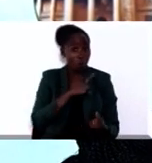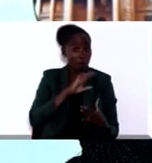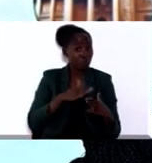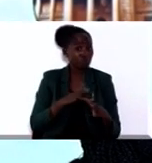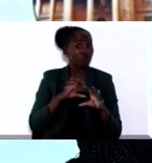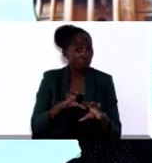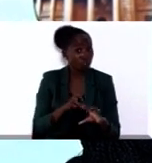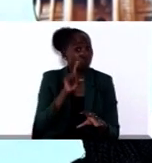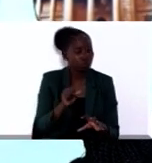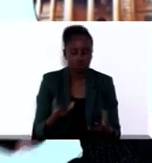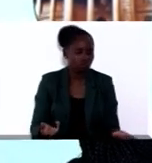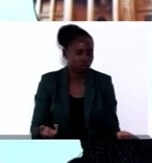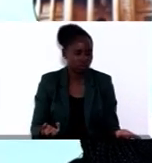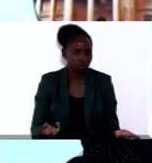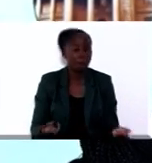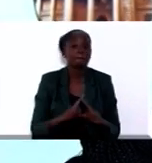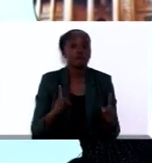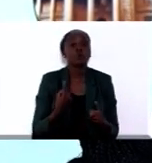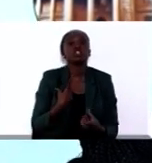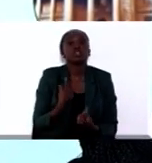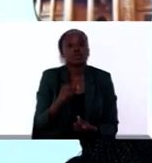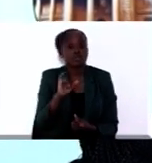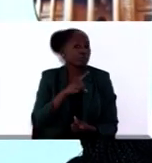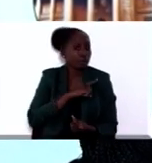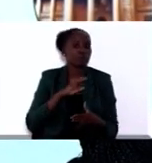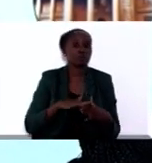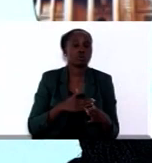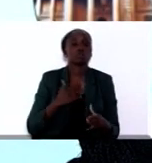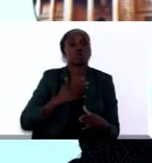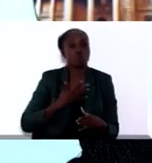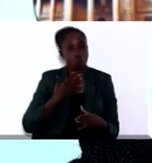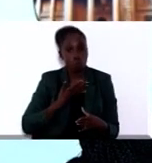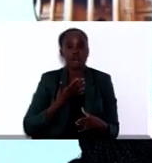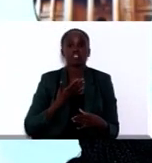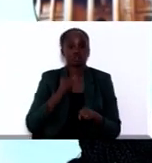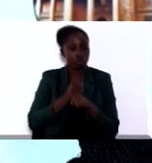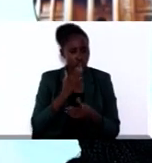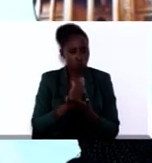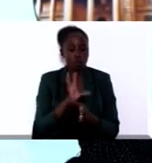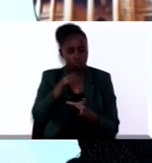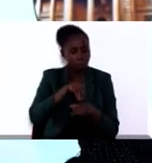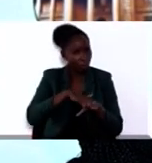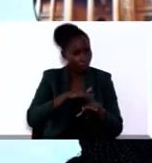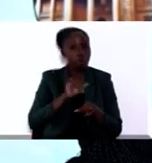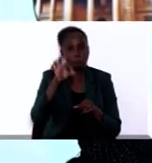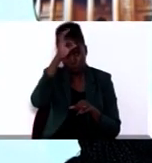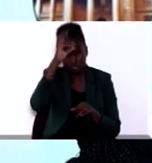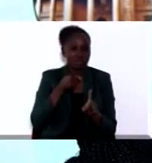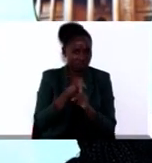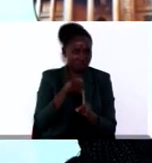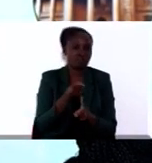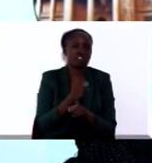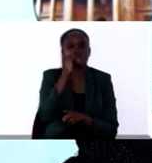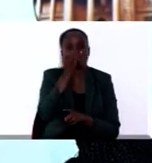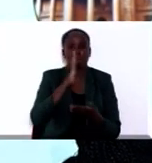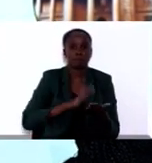so. We are doing this because we want to enhance the capacity of the police to fight crime. The